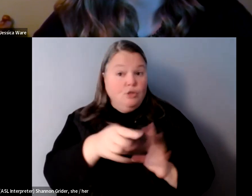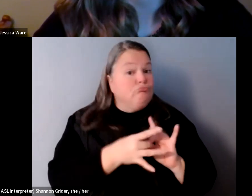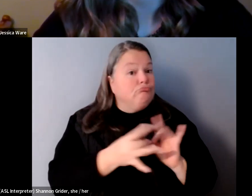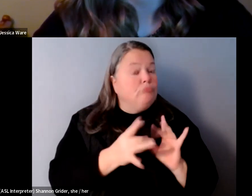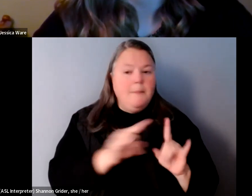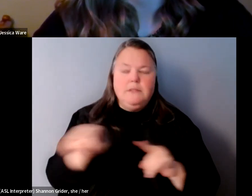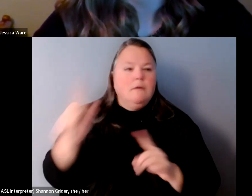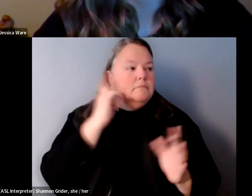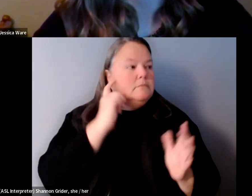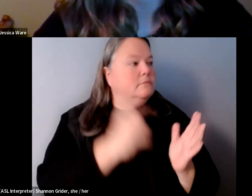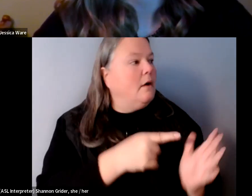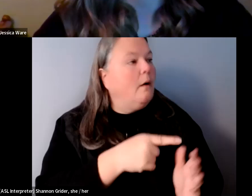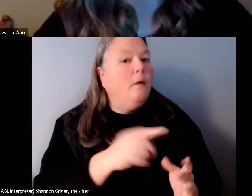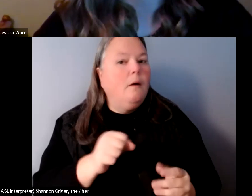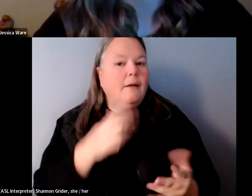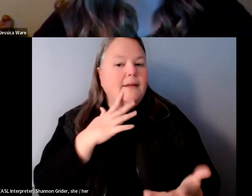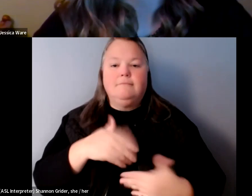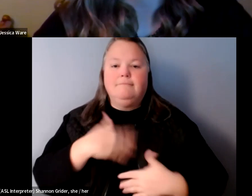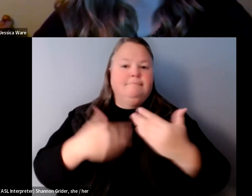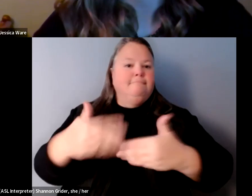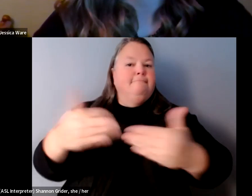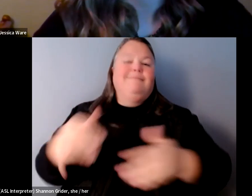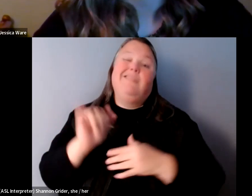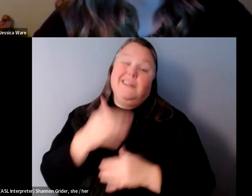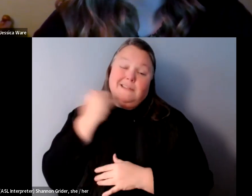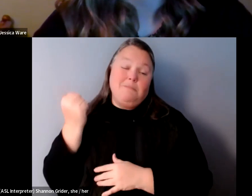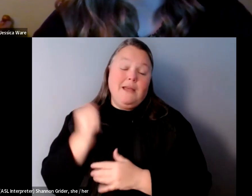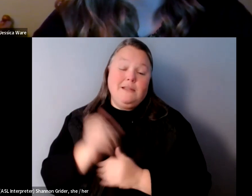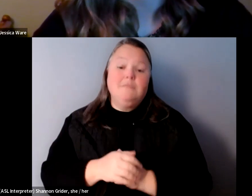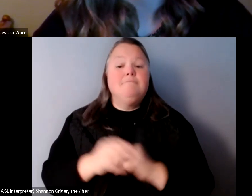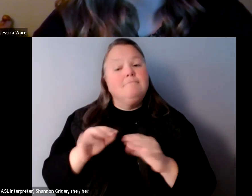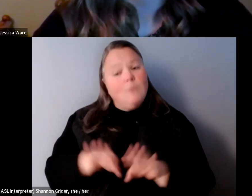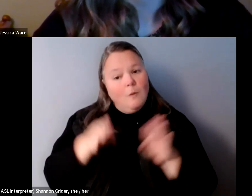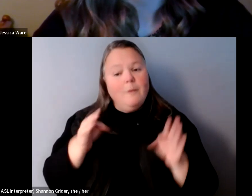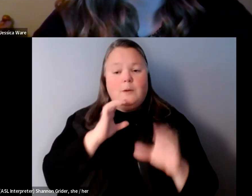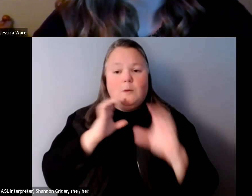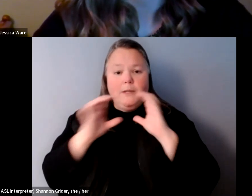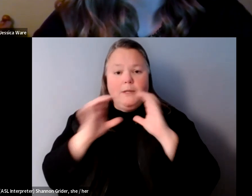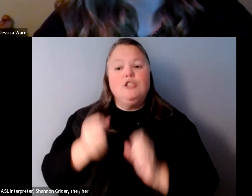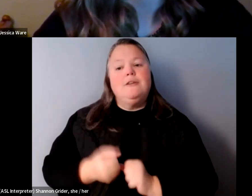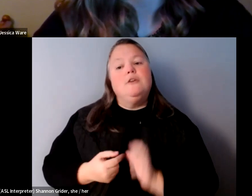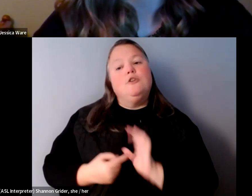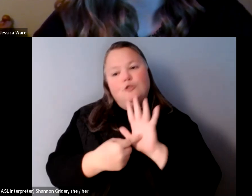line of communication starts. And I think that's the best step right there, is to really just kind of express the need.